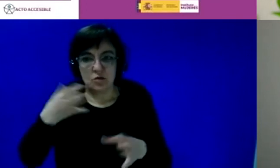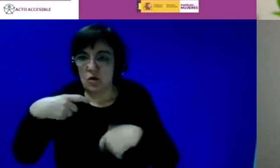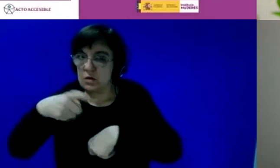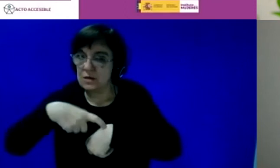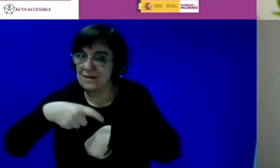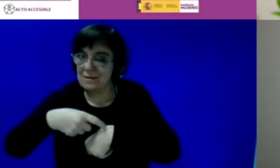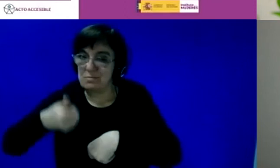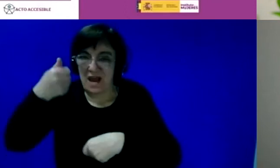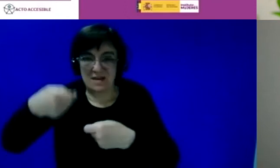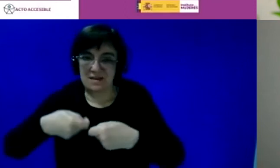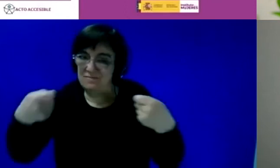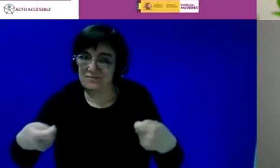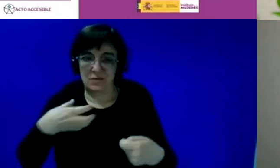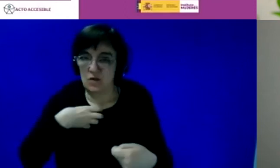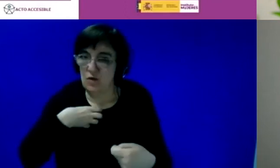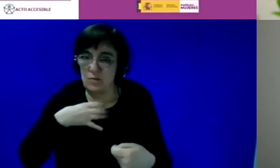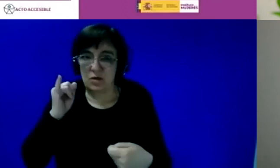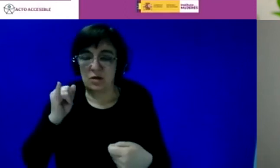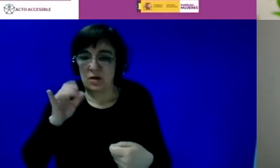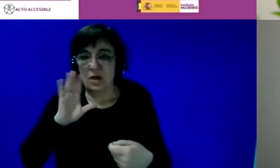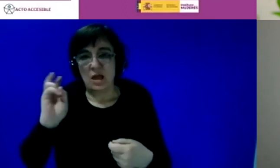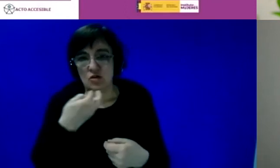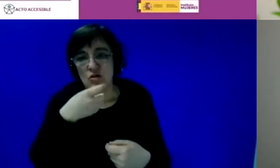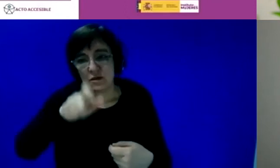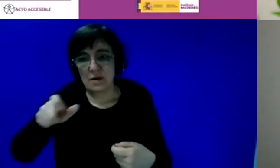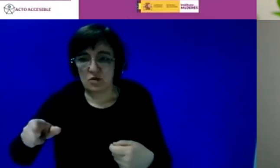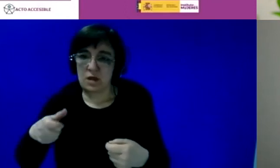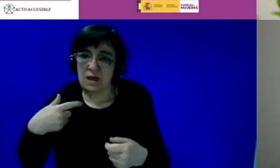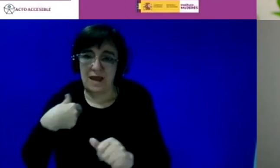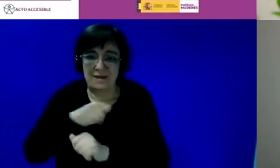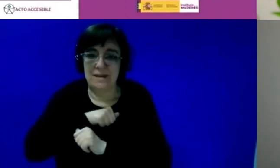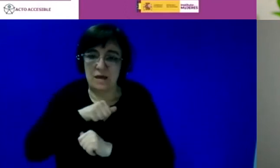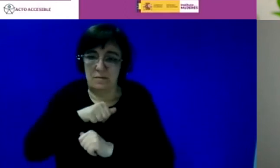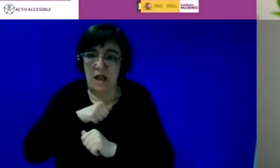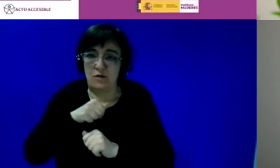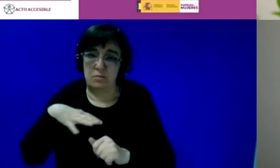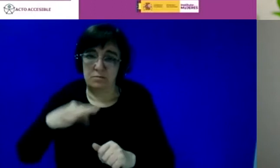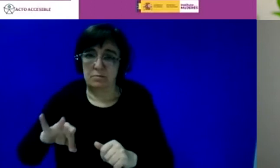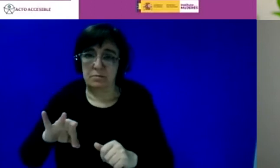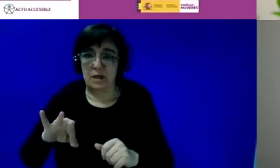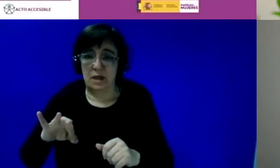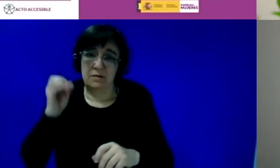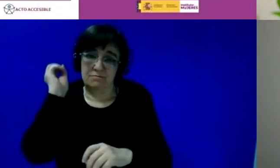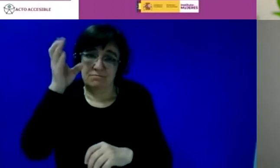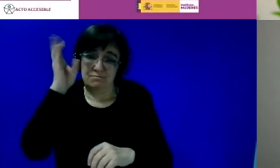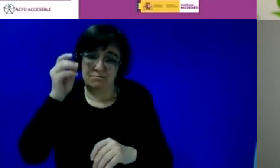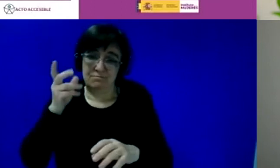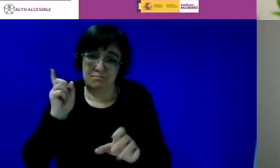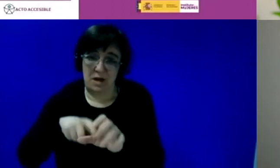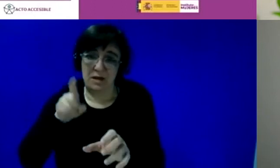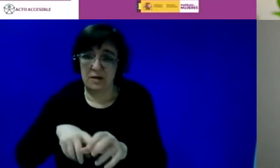people waiting for the floor. So perhaps could you please finalize